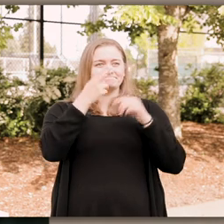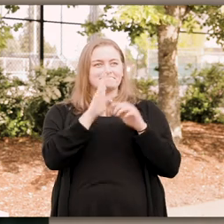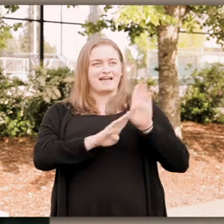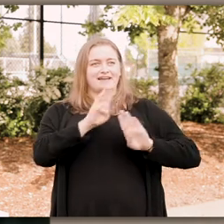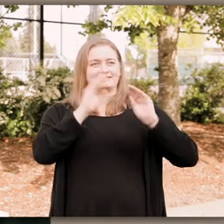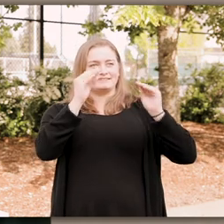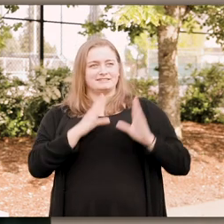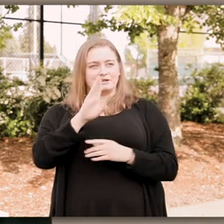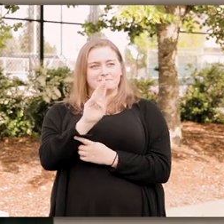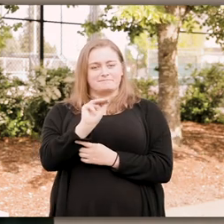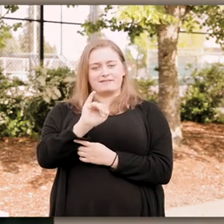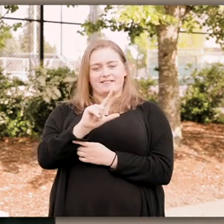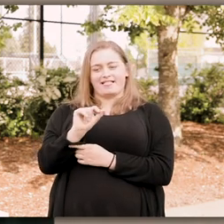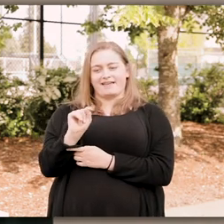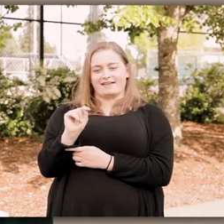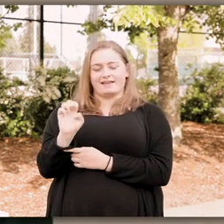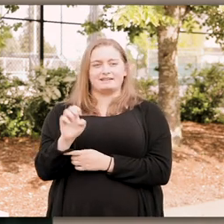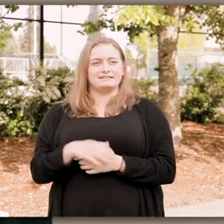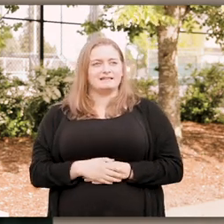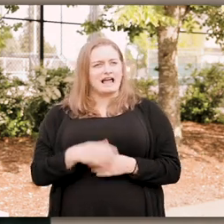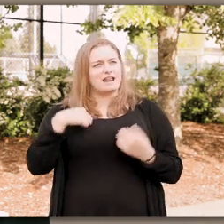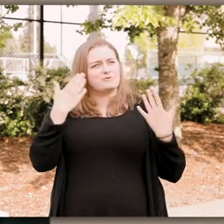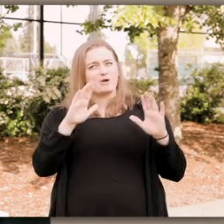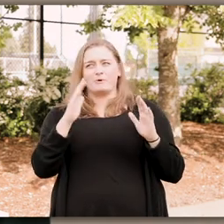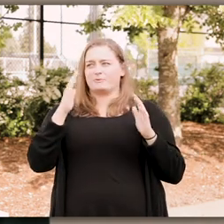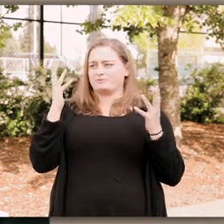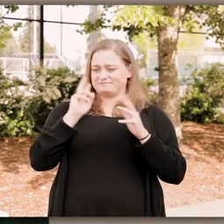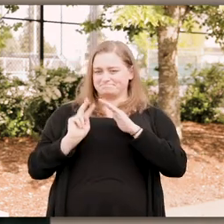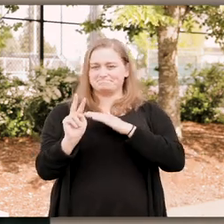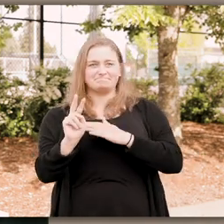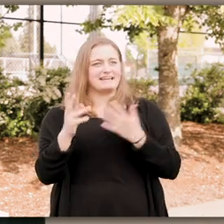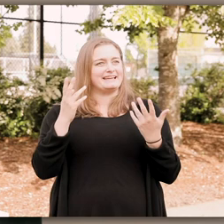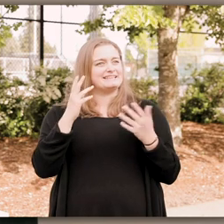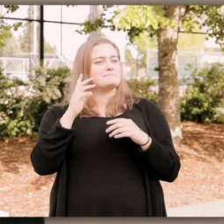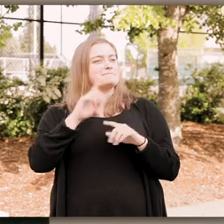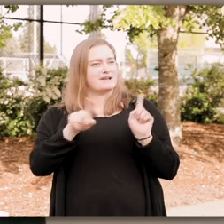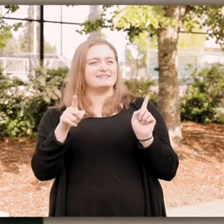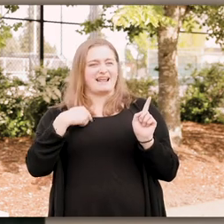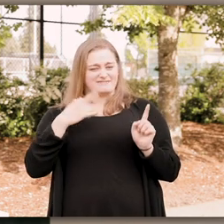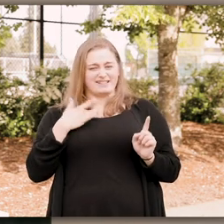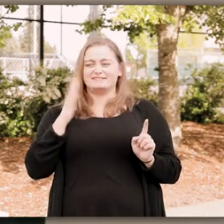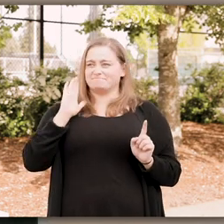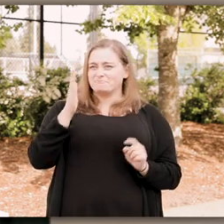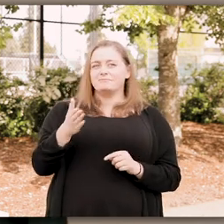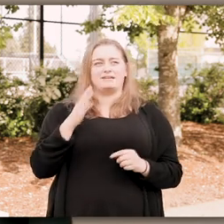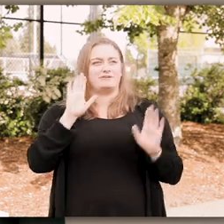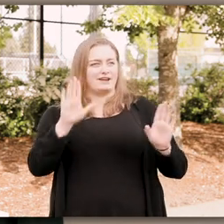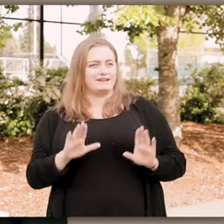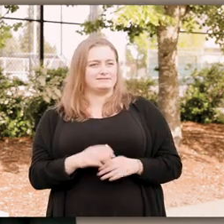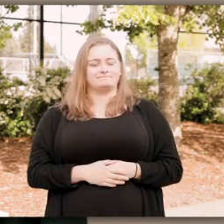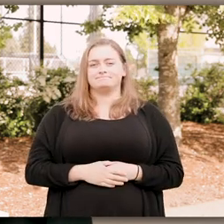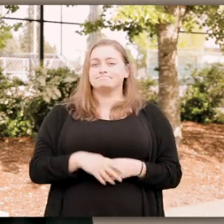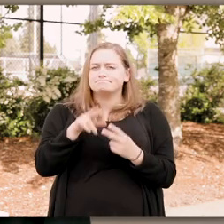and expectant I was. I'm not sure what's coming, but I have a feeling it's gonna be great. There are two key takeaways. Mr. Millett